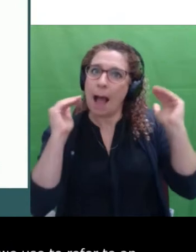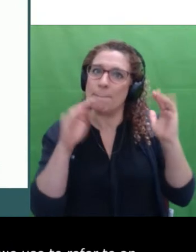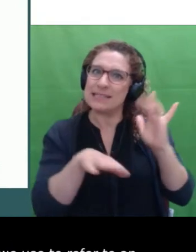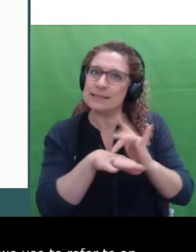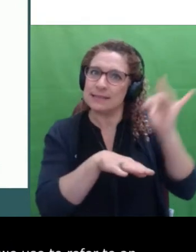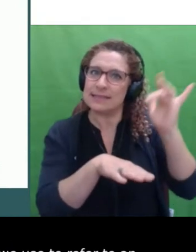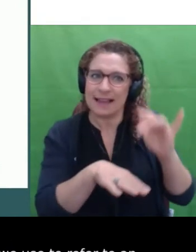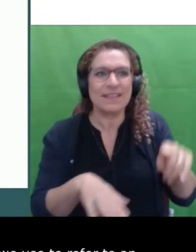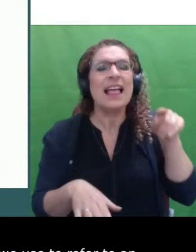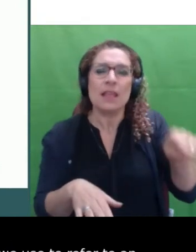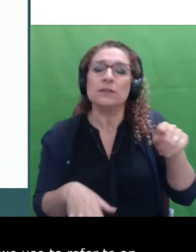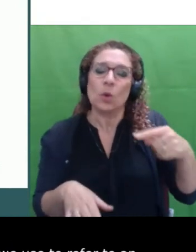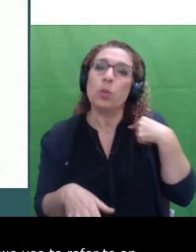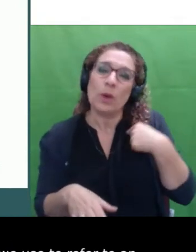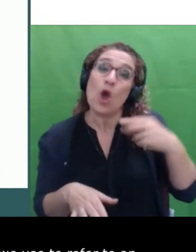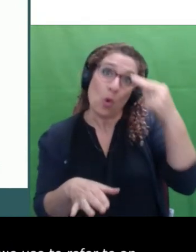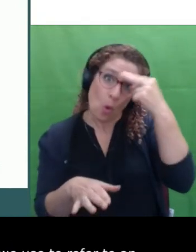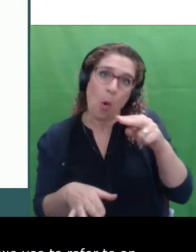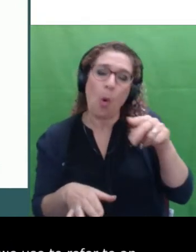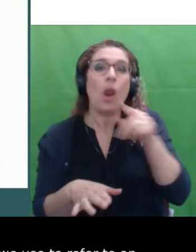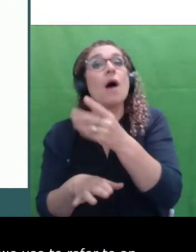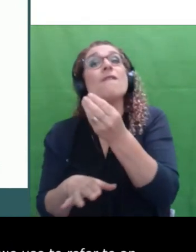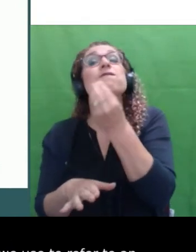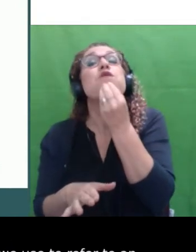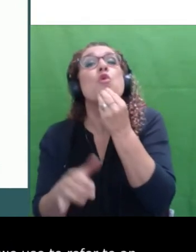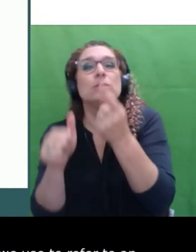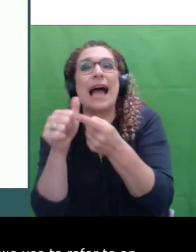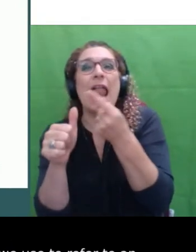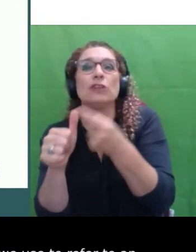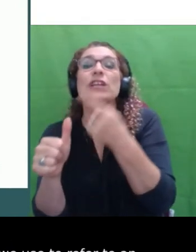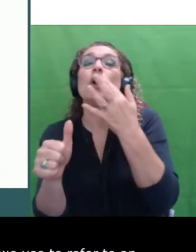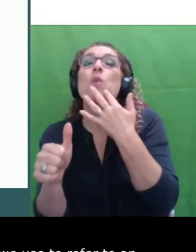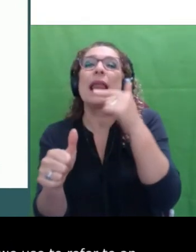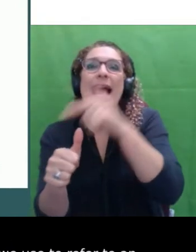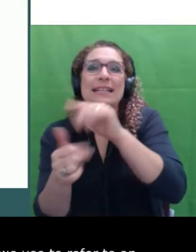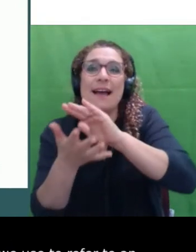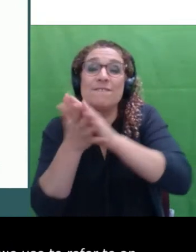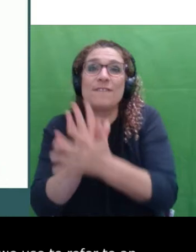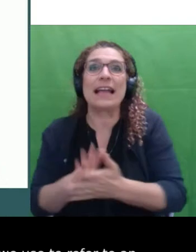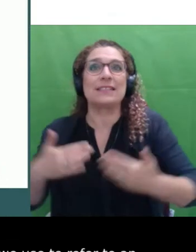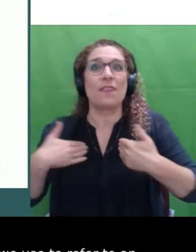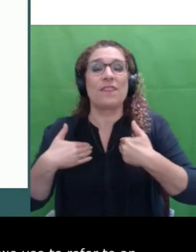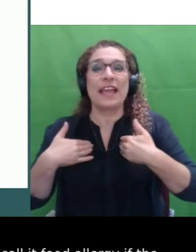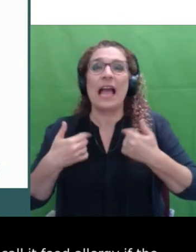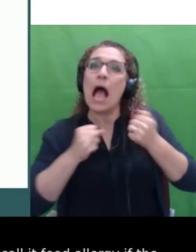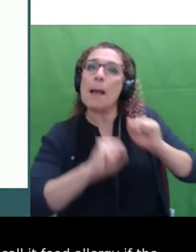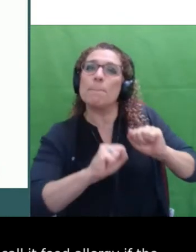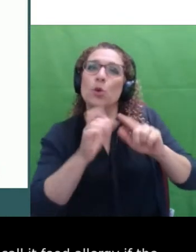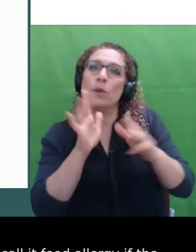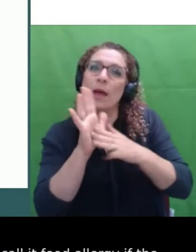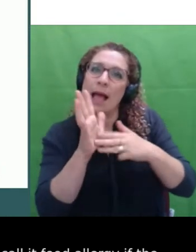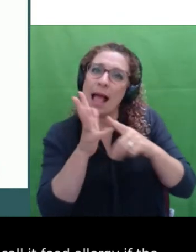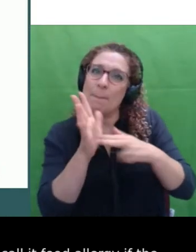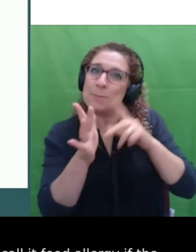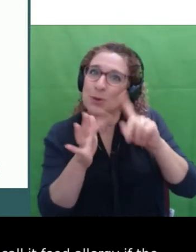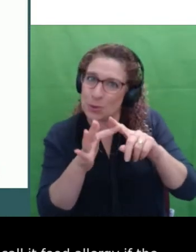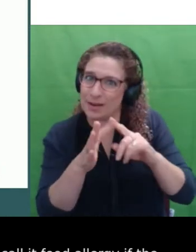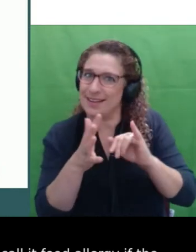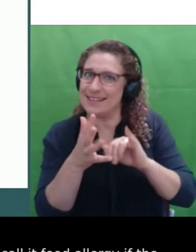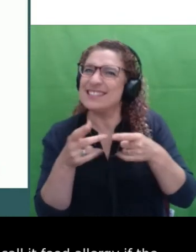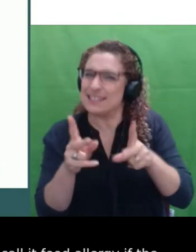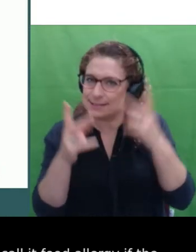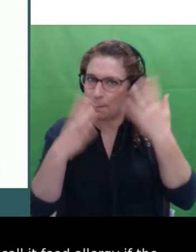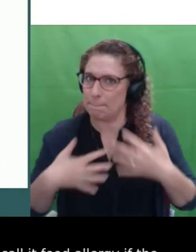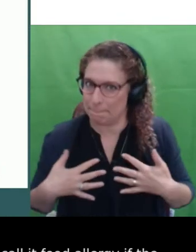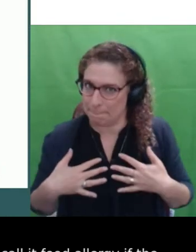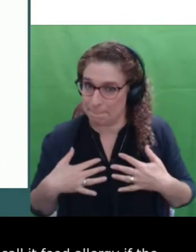food allergy if the immune system has become involved so if the immune system has essentially gone awry and is reacting to something